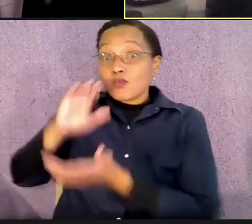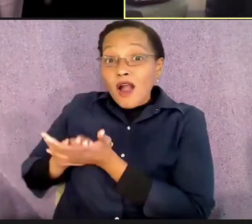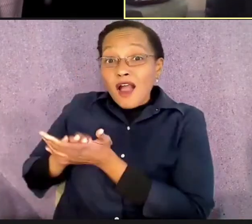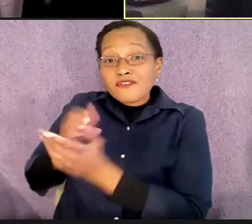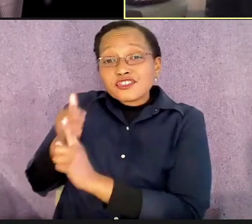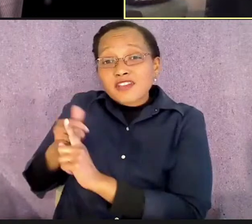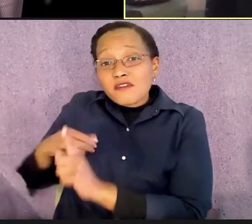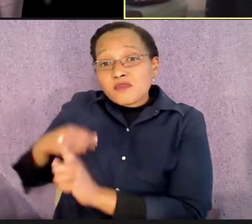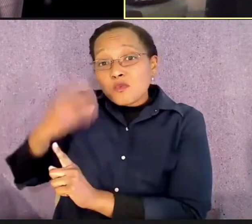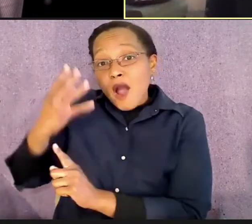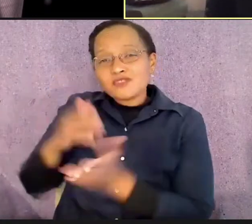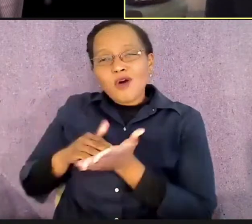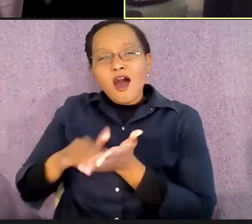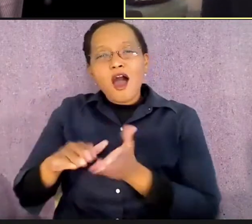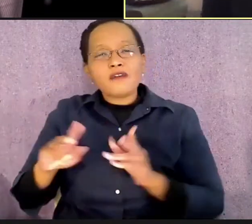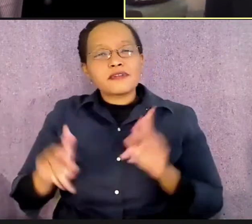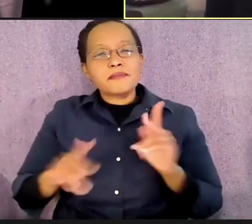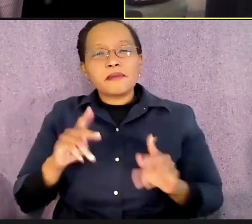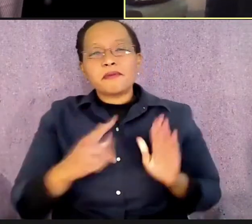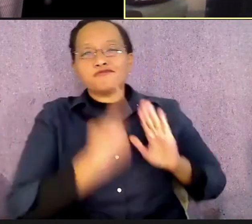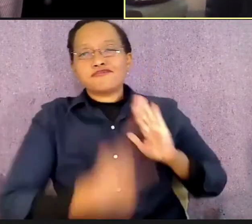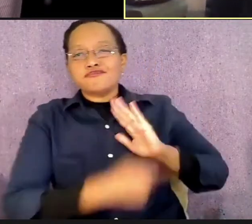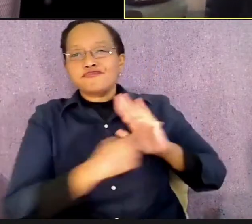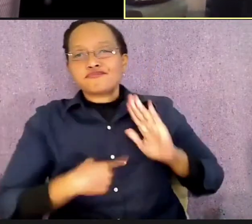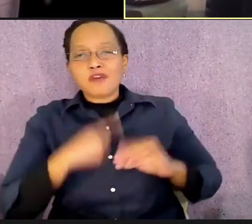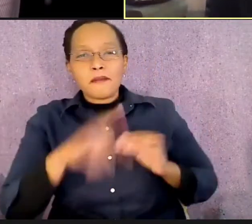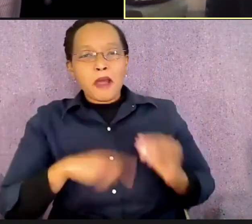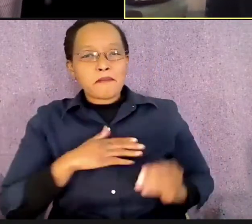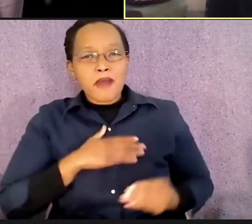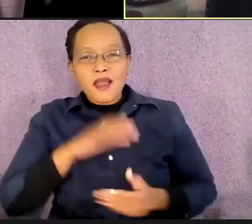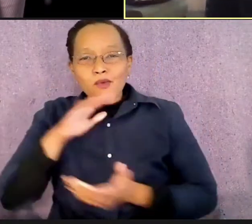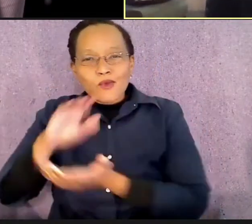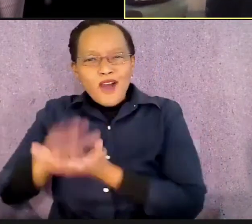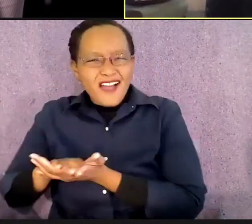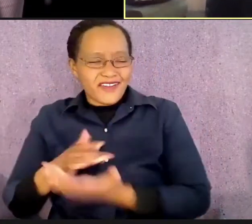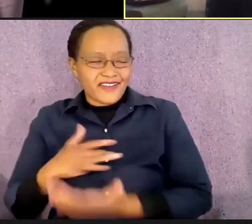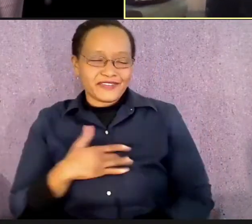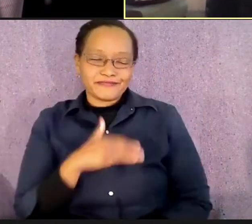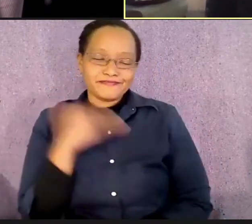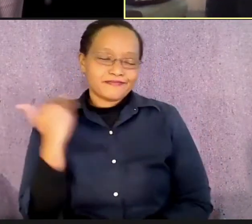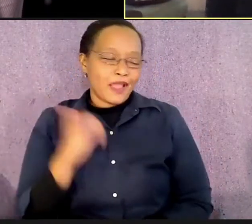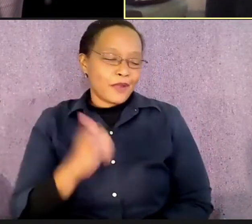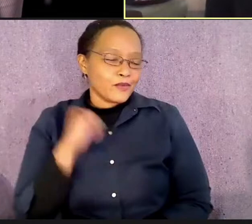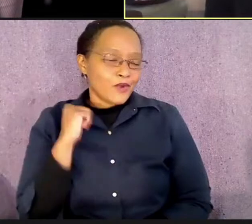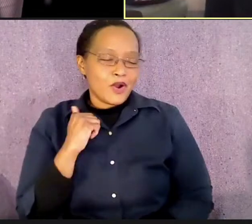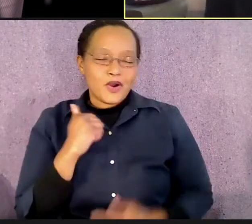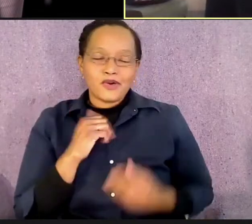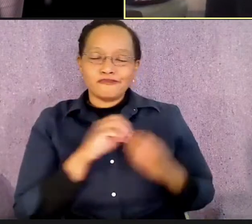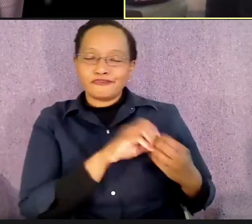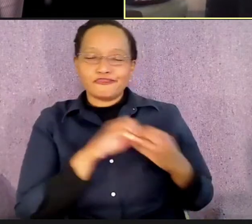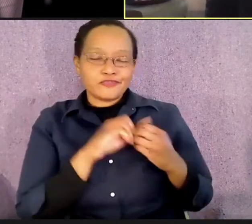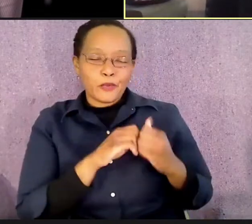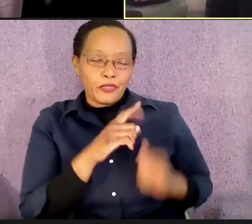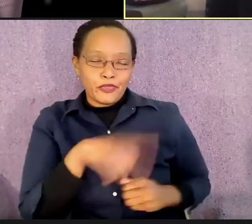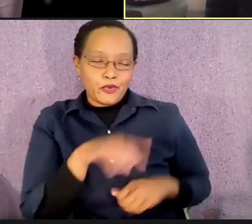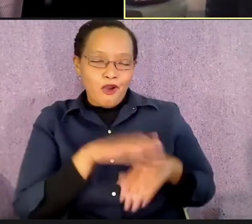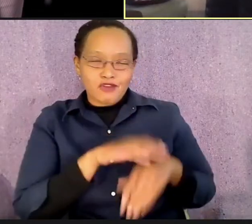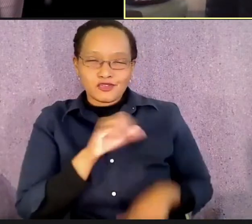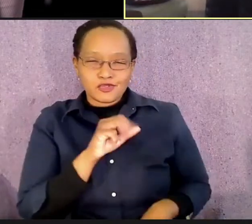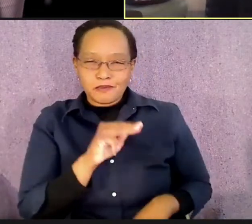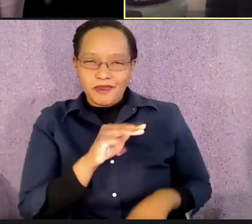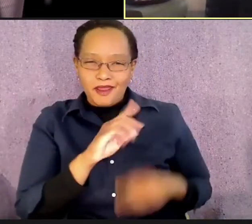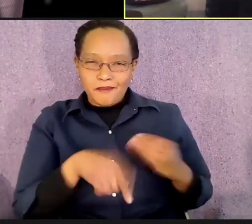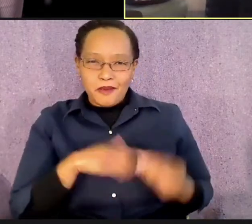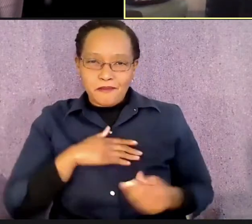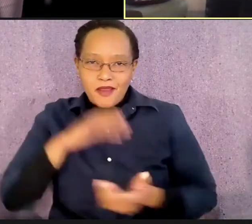relationship a lot, and I don't really have any time to try to negotiate with you on social media. So the ability to block